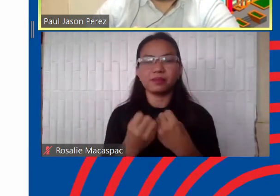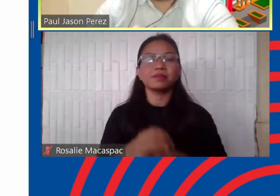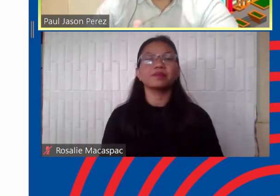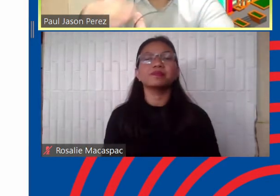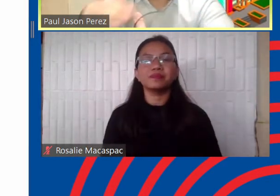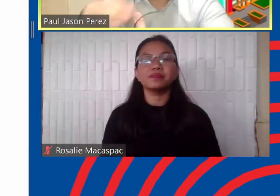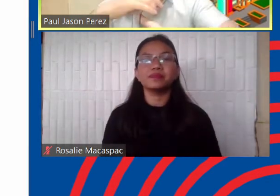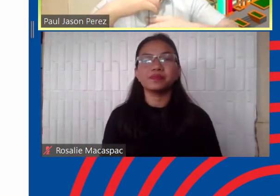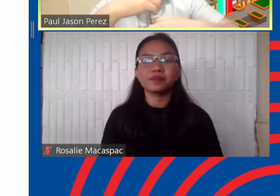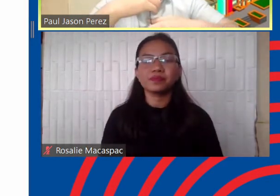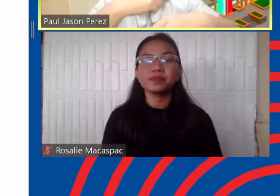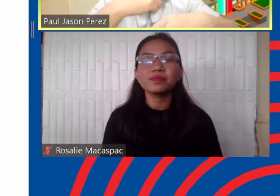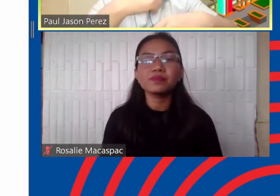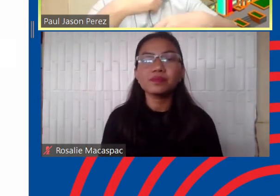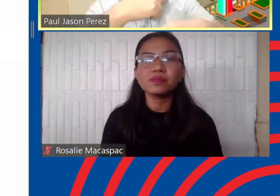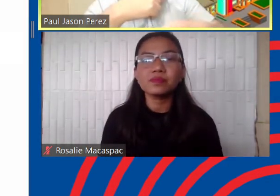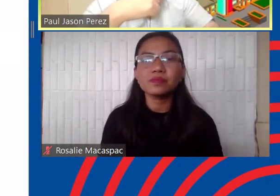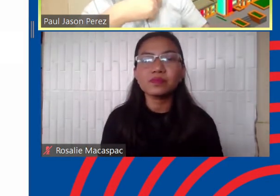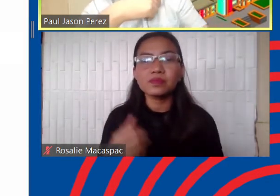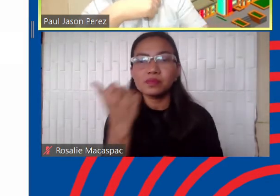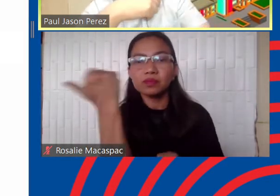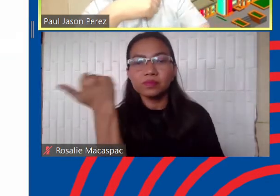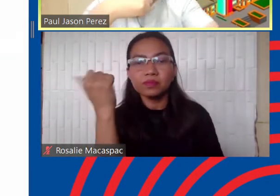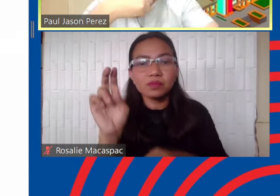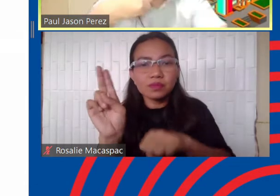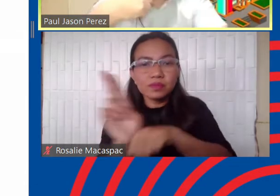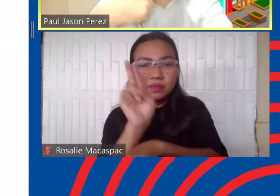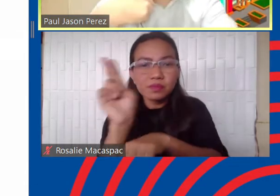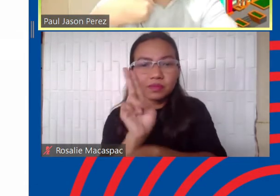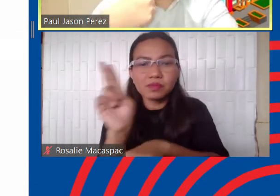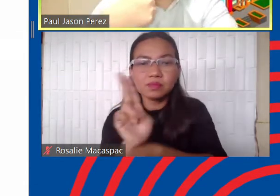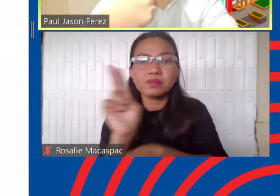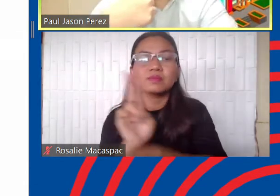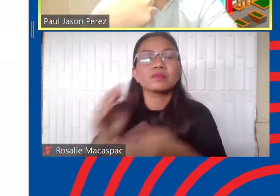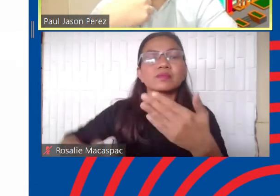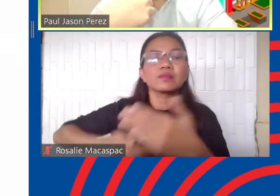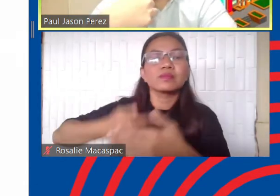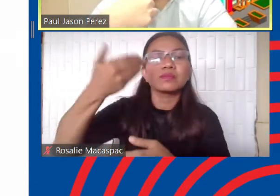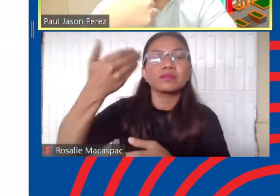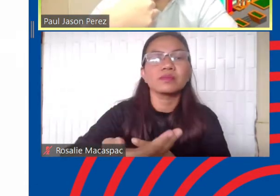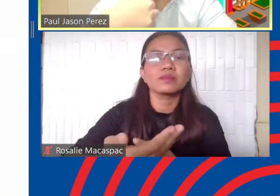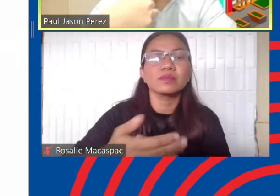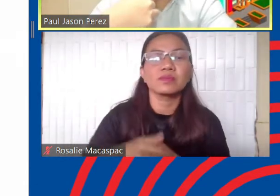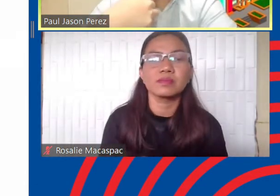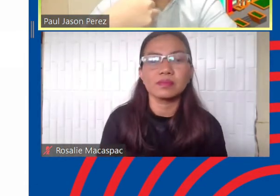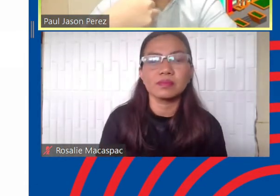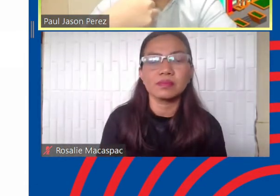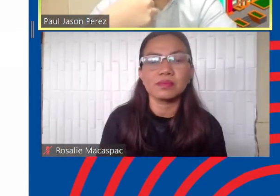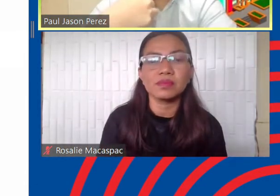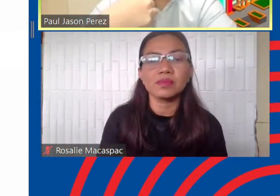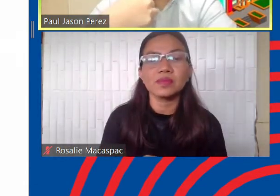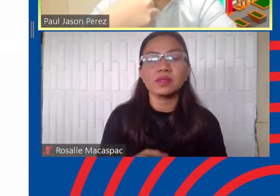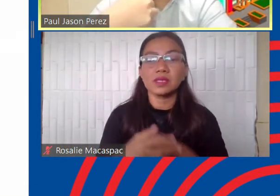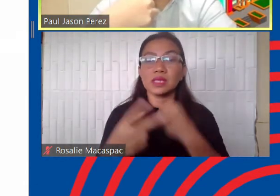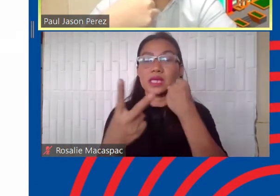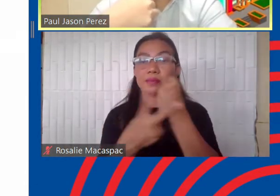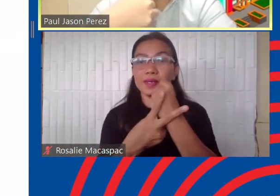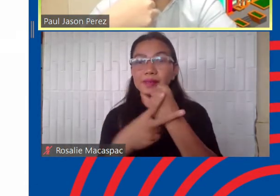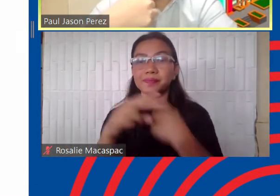And then after the use, another consideration would be storage,